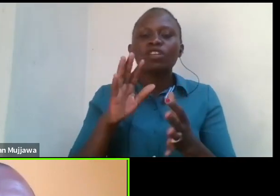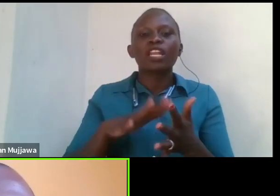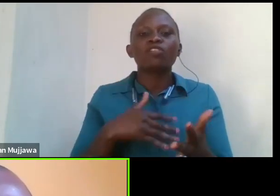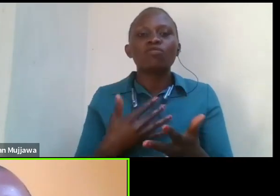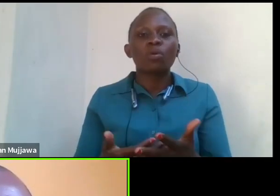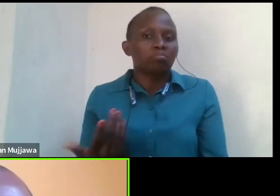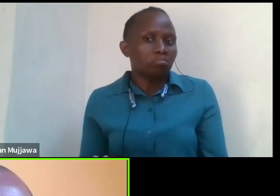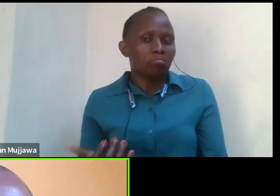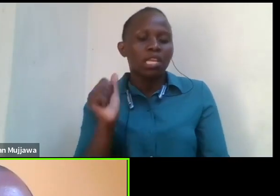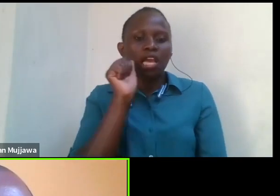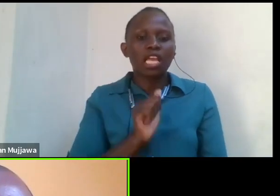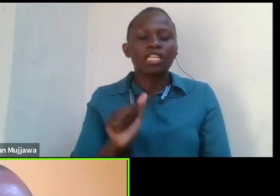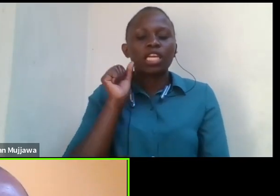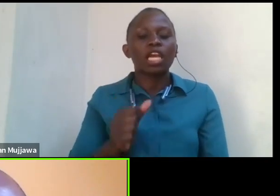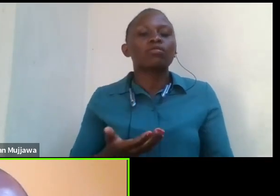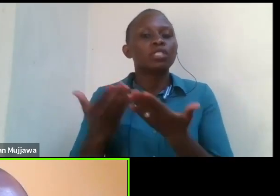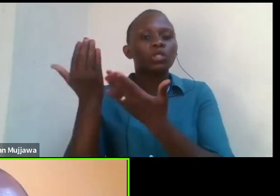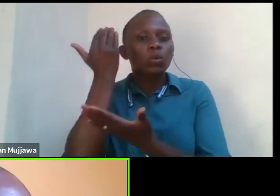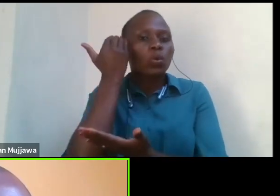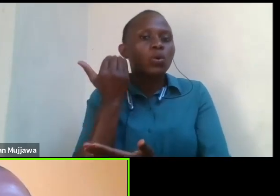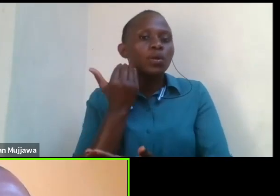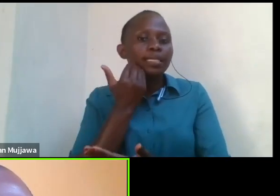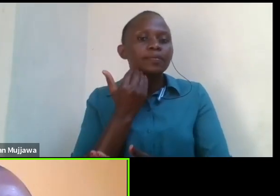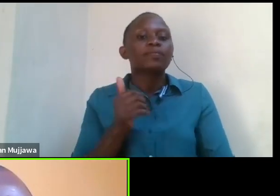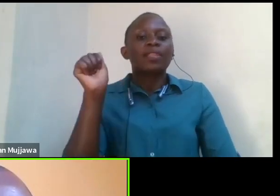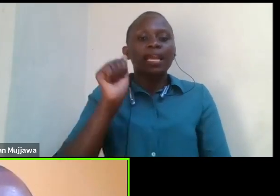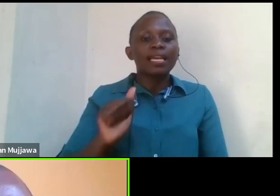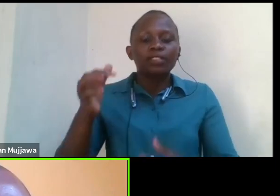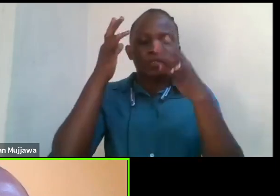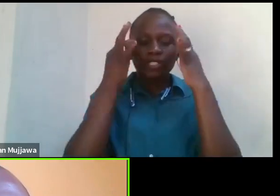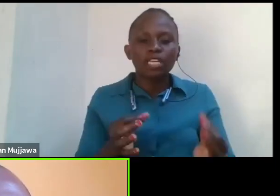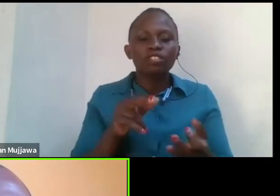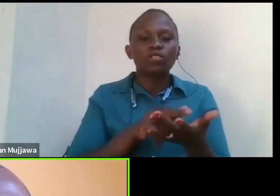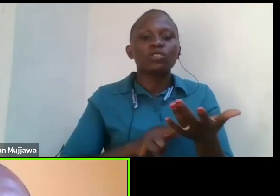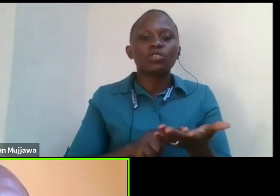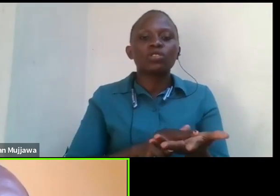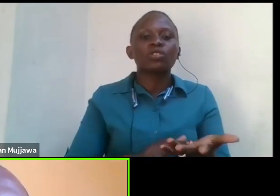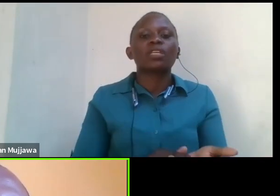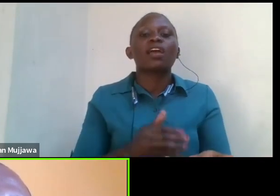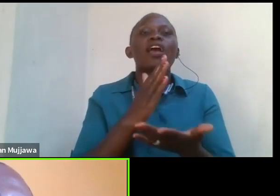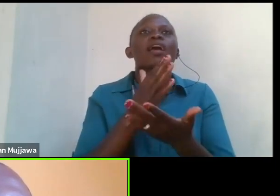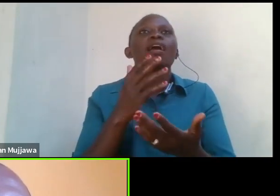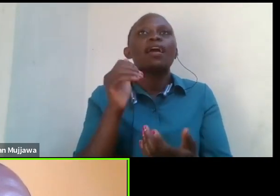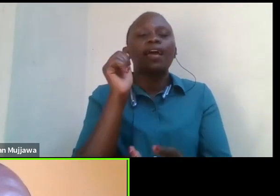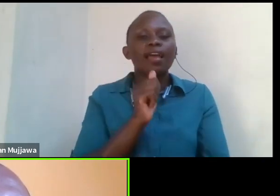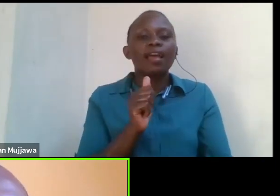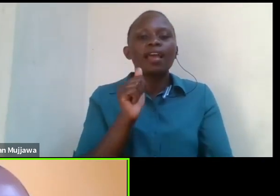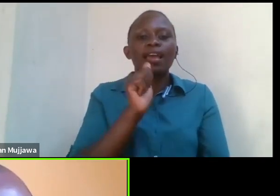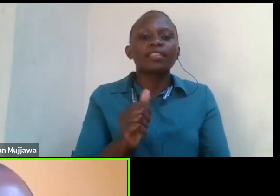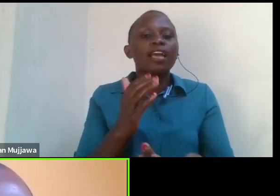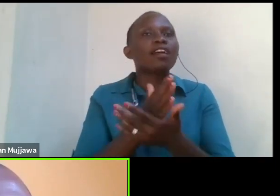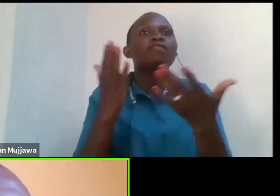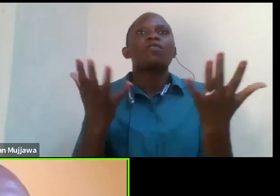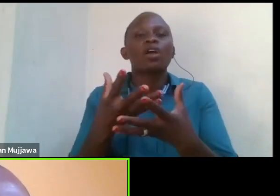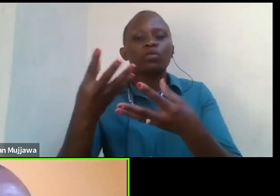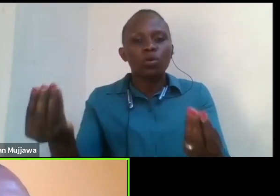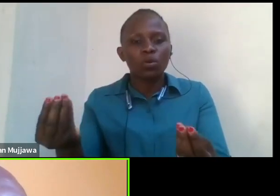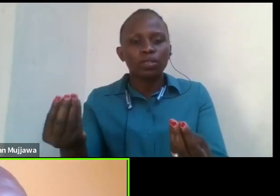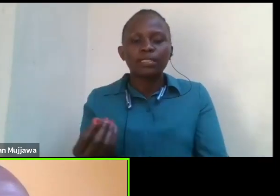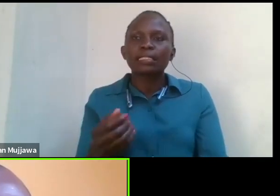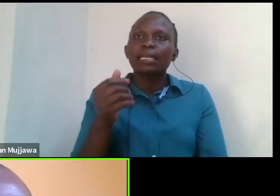sue them. The day Airtel decides to use the term Airtel everywhere you go, MTN